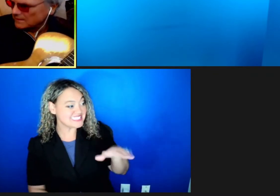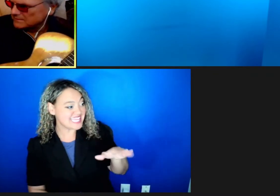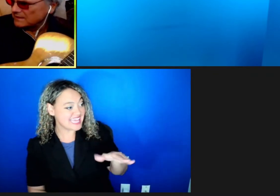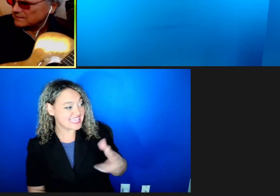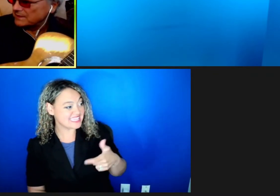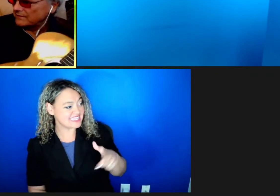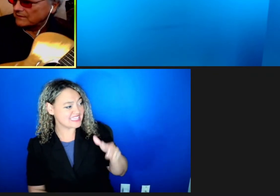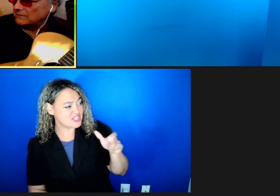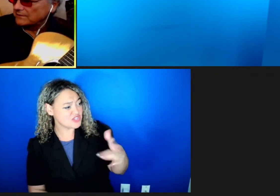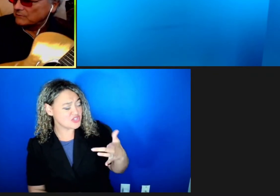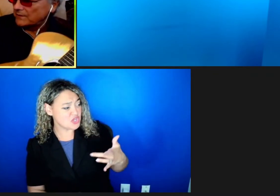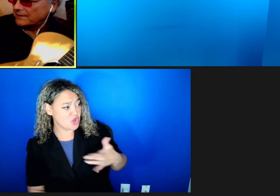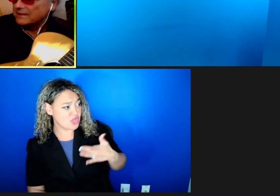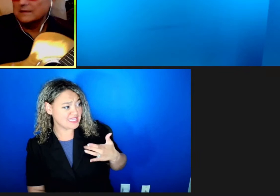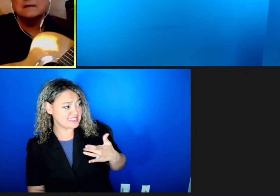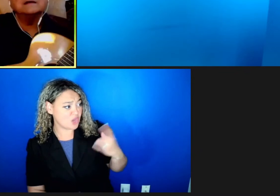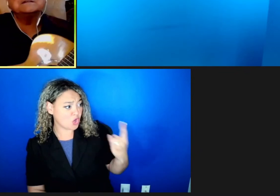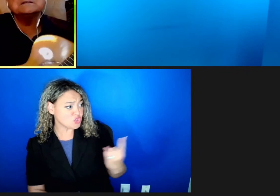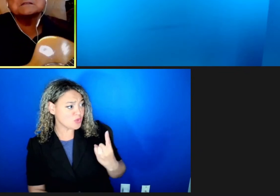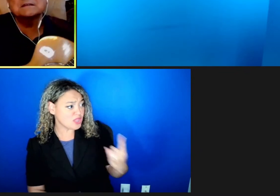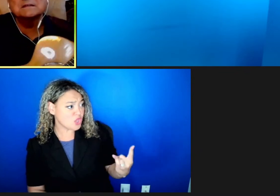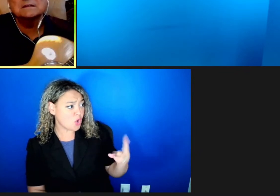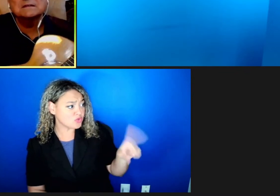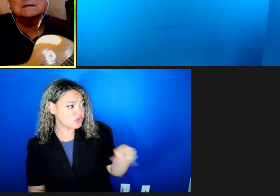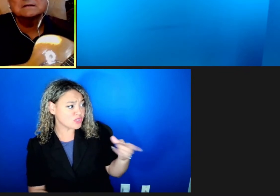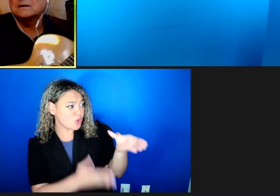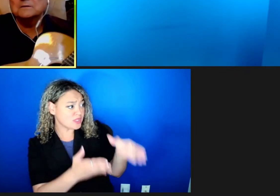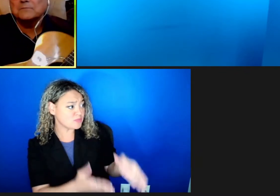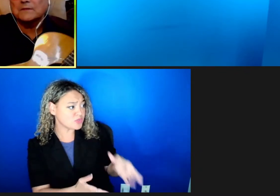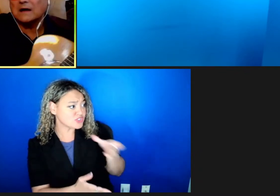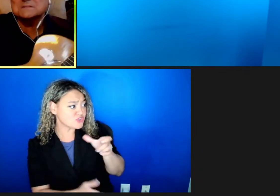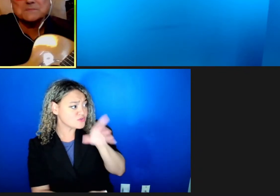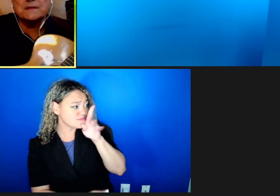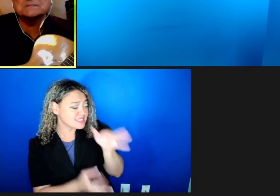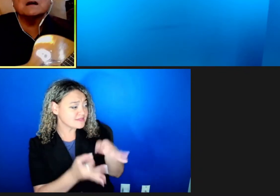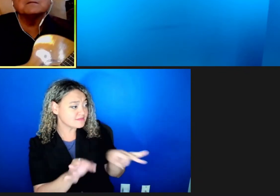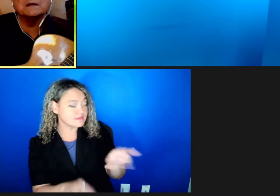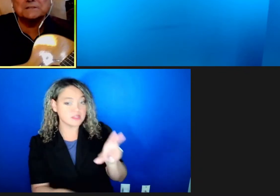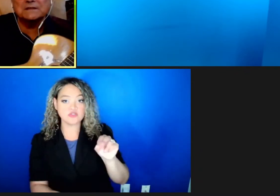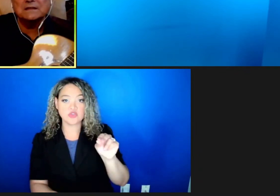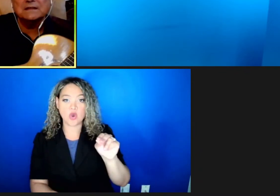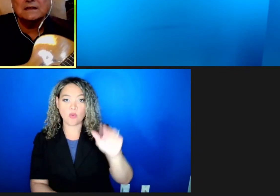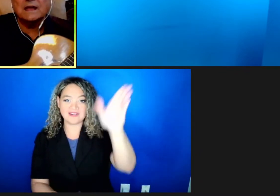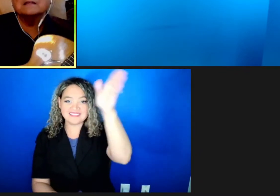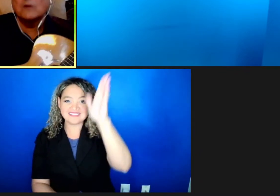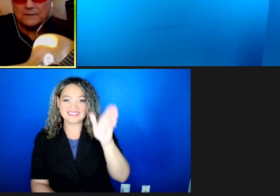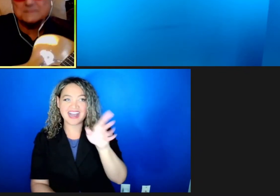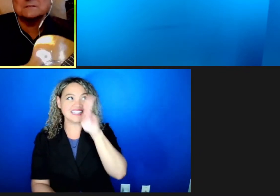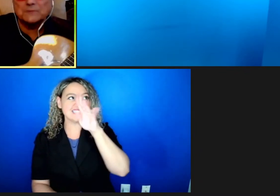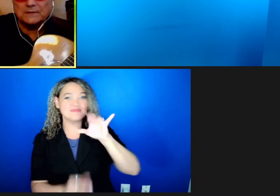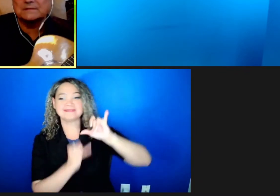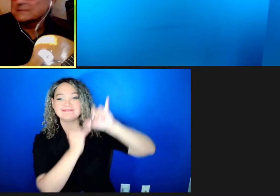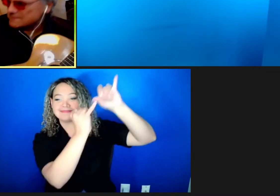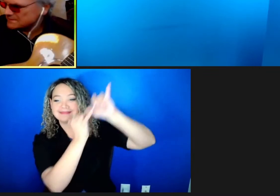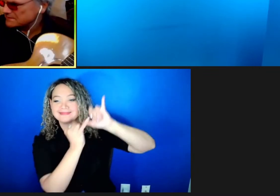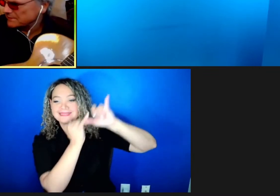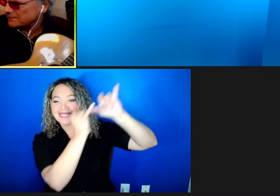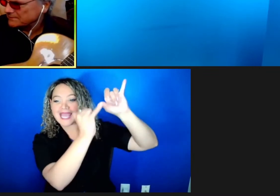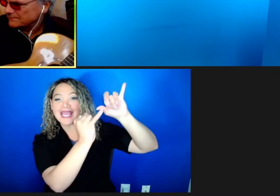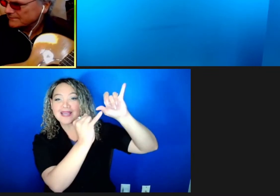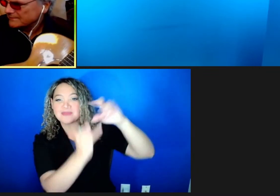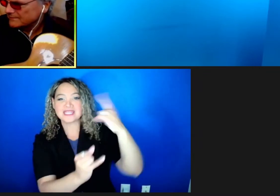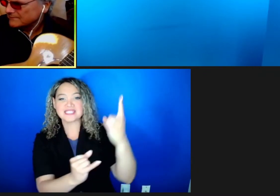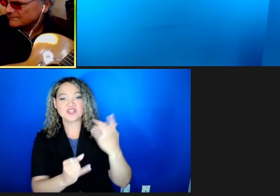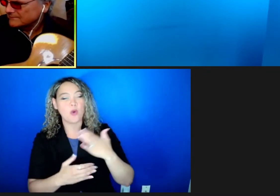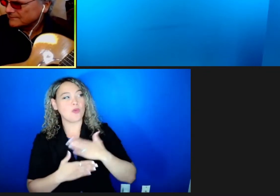be lonely being the only one." And she said, "No, God speaks Dalmatian, and he always is willing to listen to me."